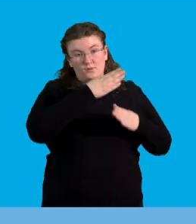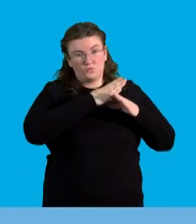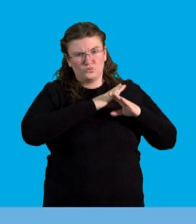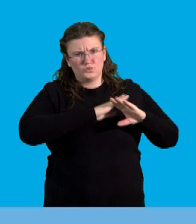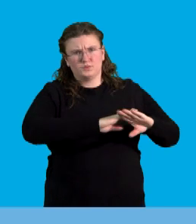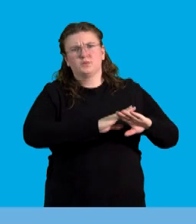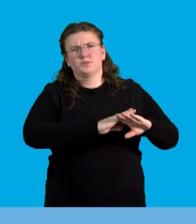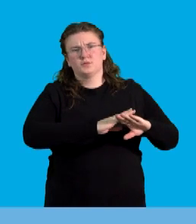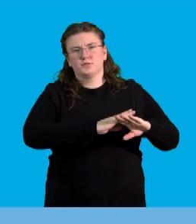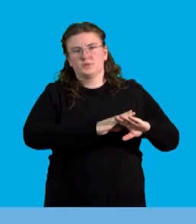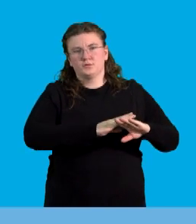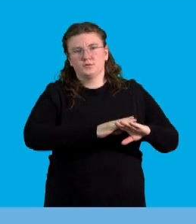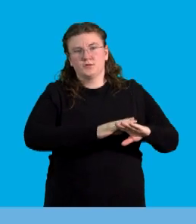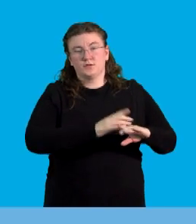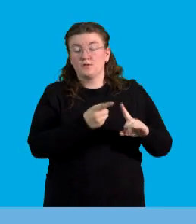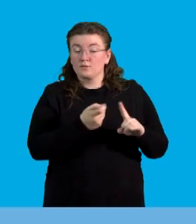resistance